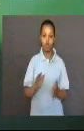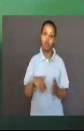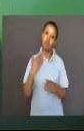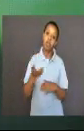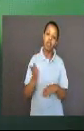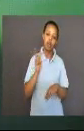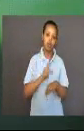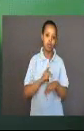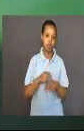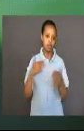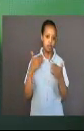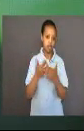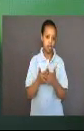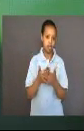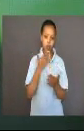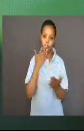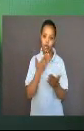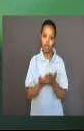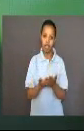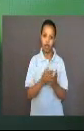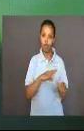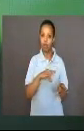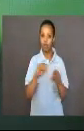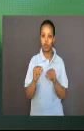Thank you.